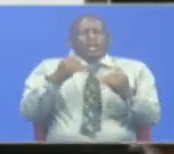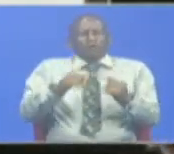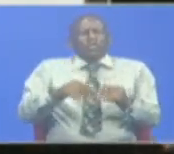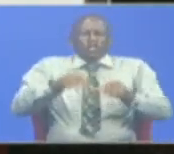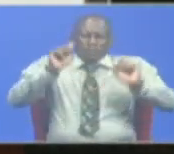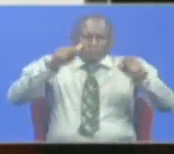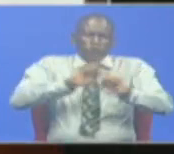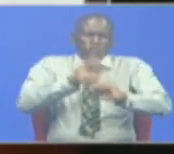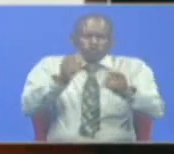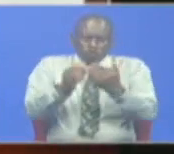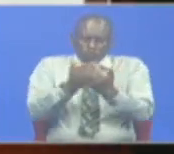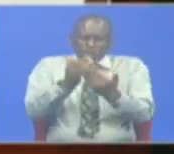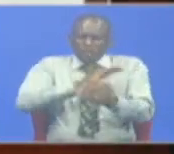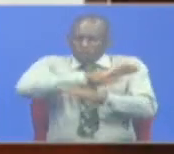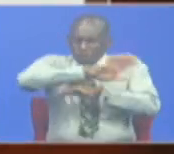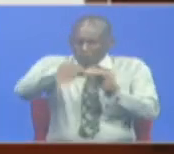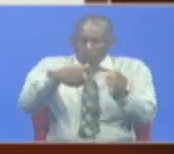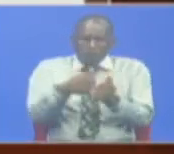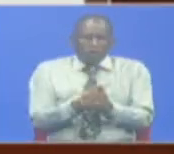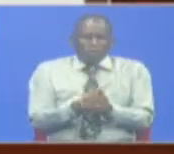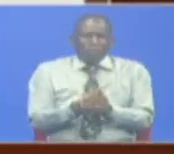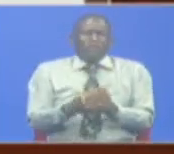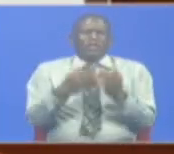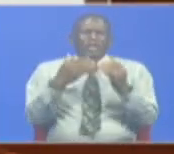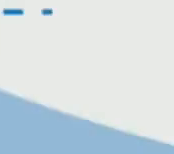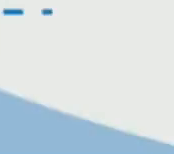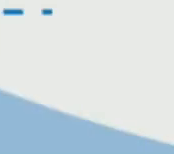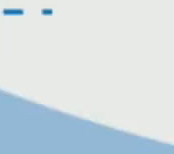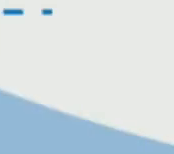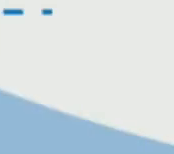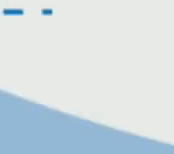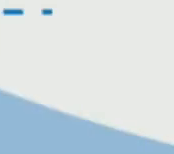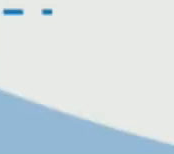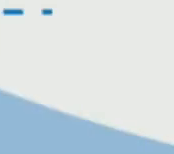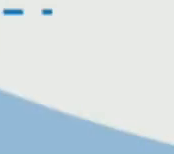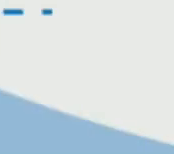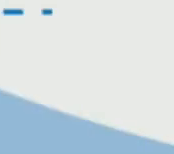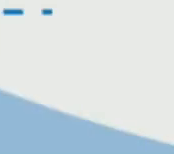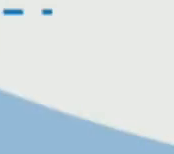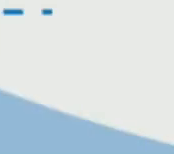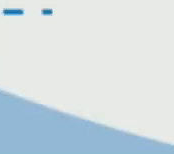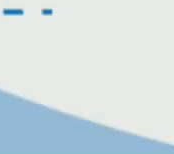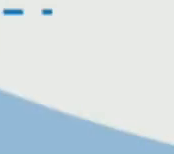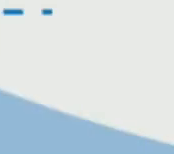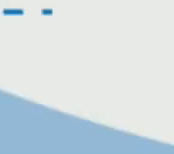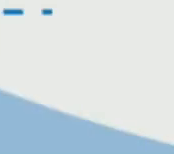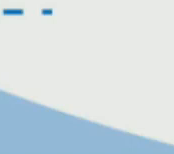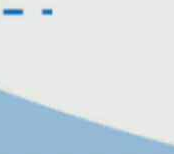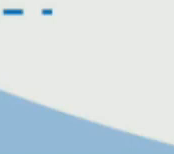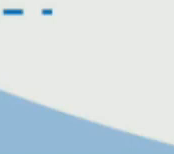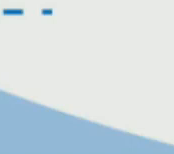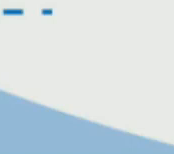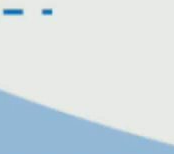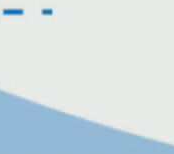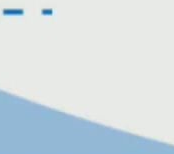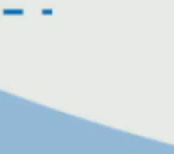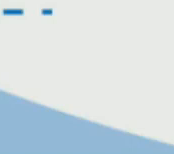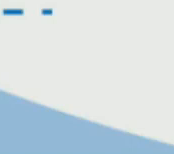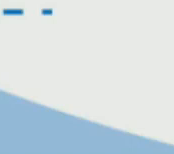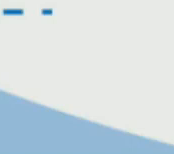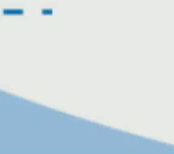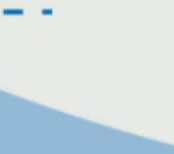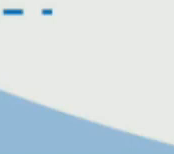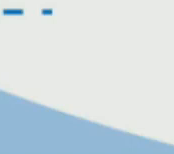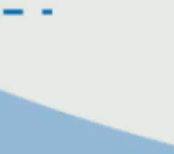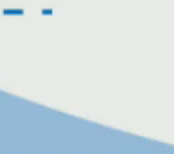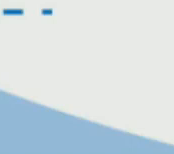not just promptly, but also entirely. This is how the curve looks, and it will look without the first intervention. Now, the high